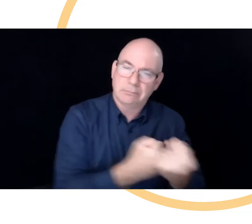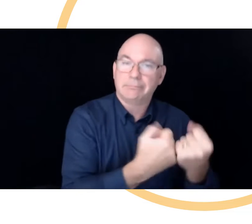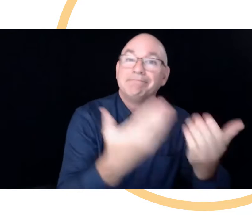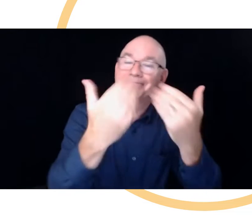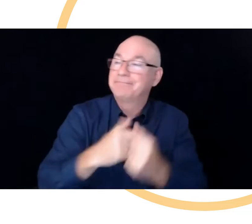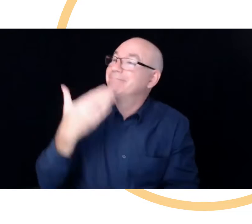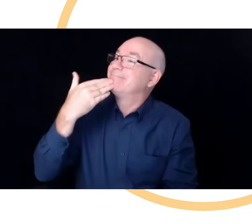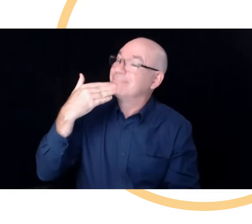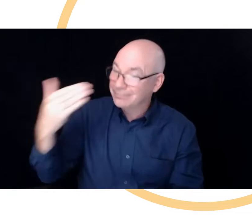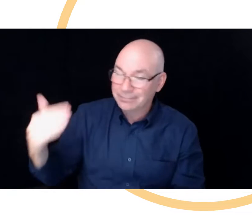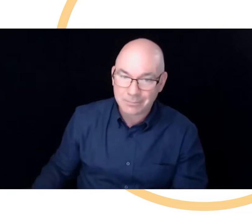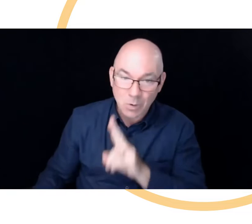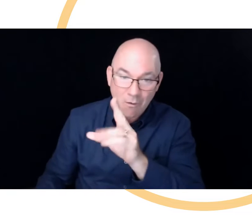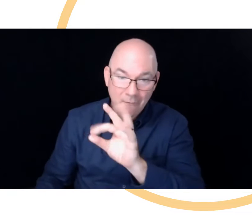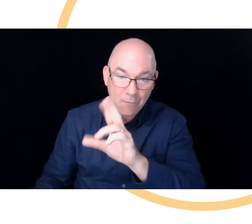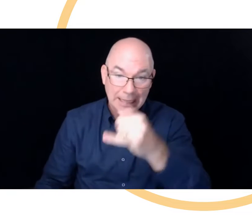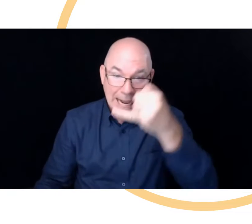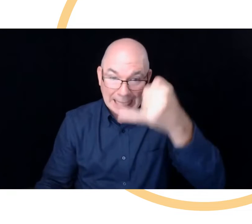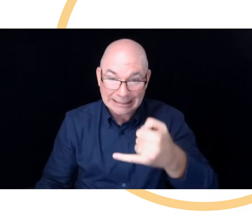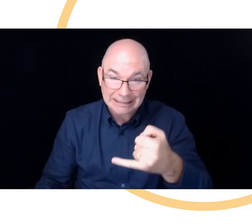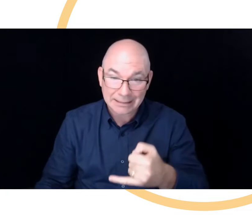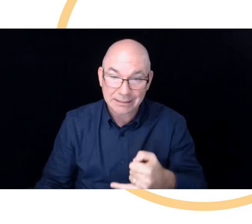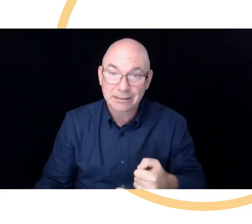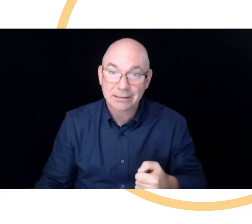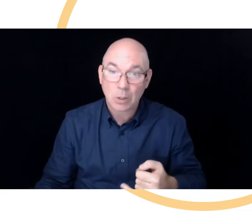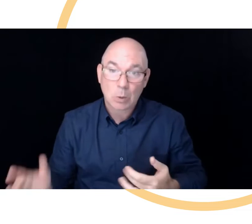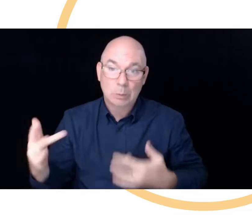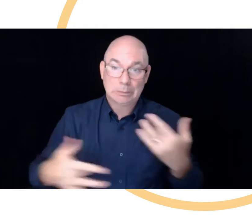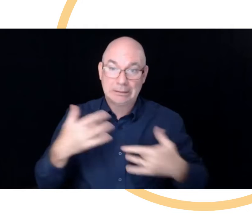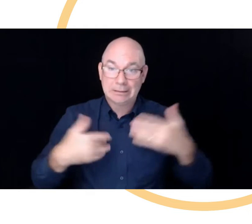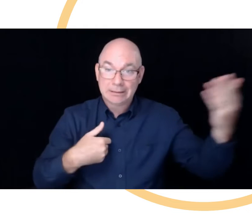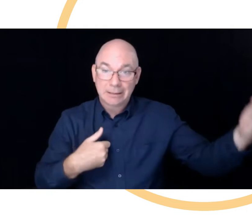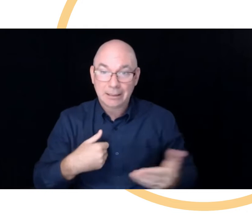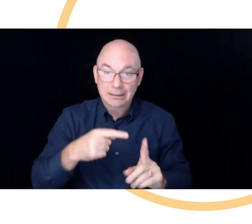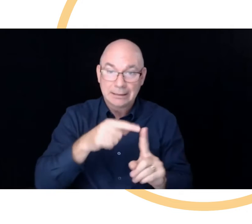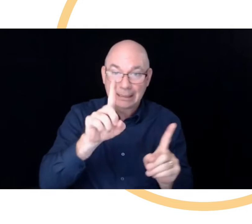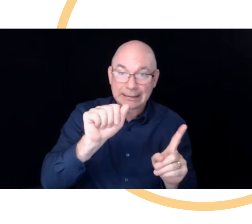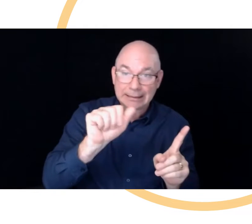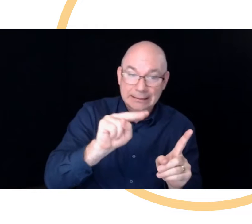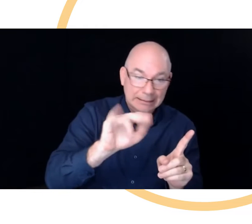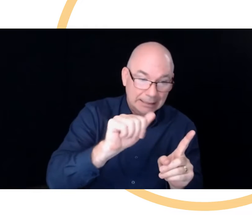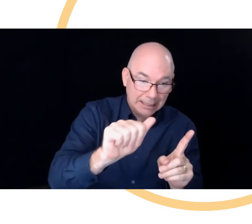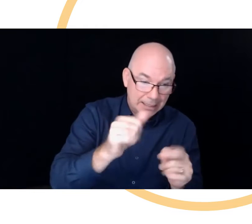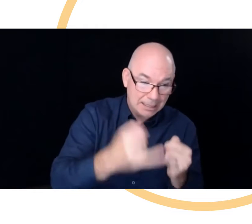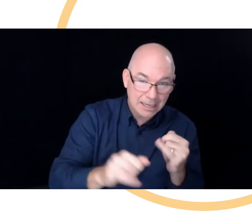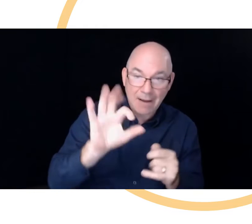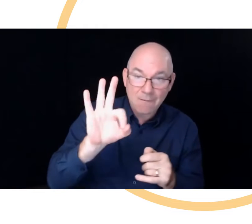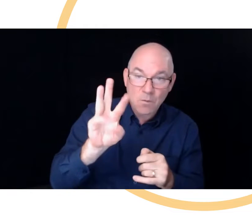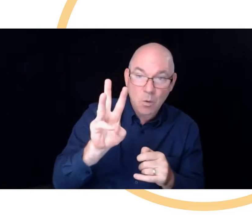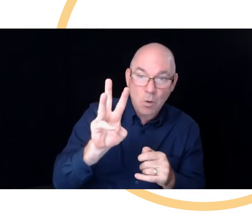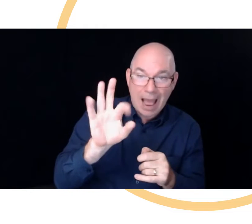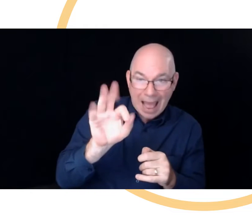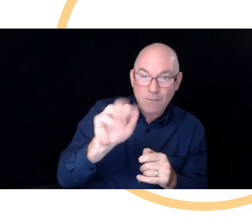much again, Ufra. Lastly, I'm so excited to welcome Dhania Favaz to the stage, who I have had